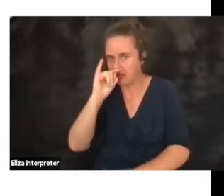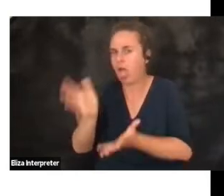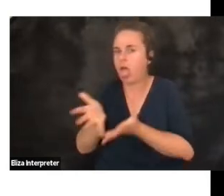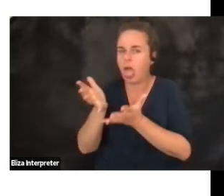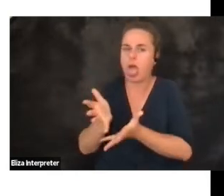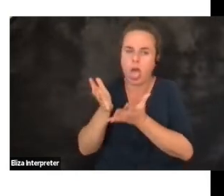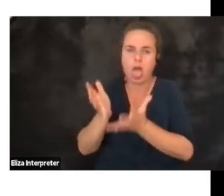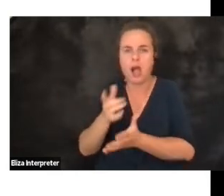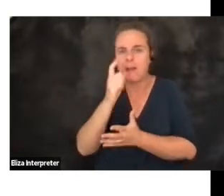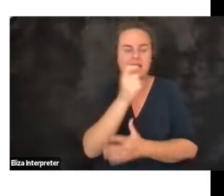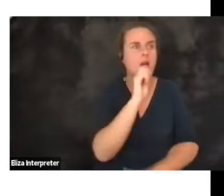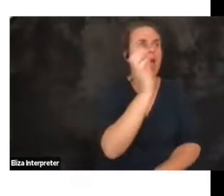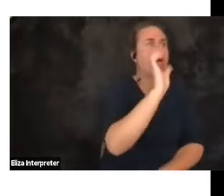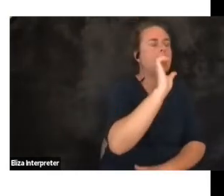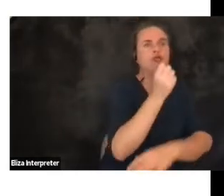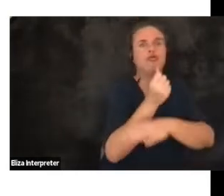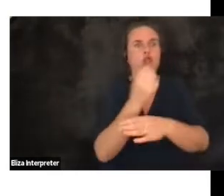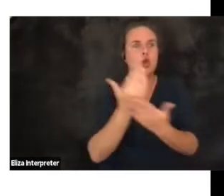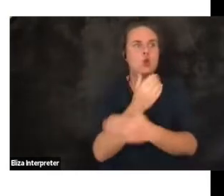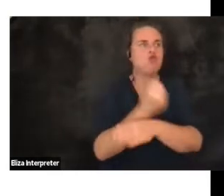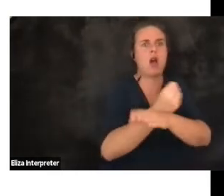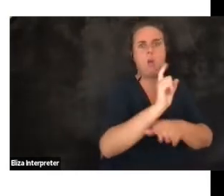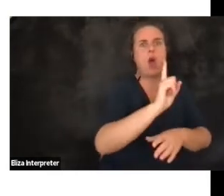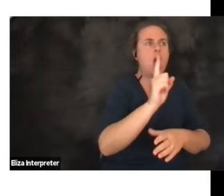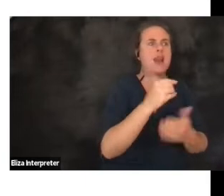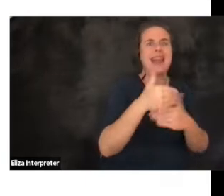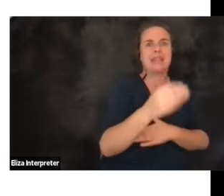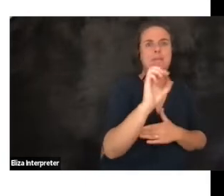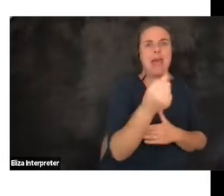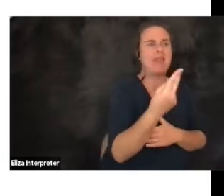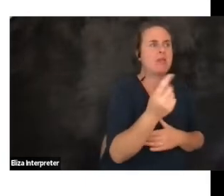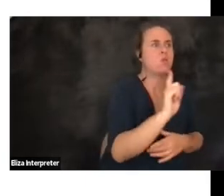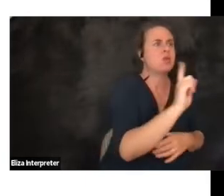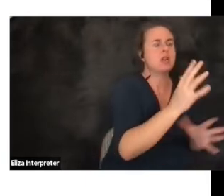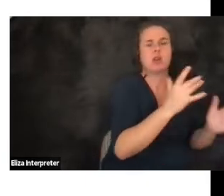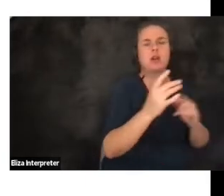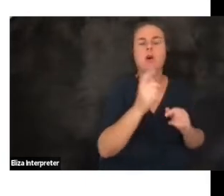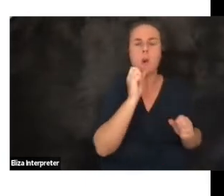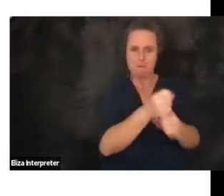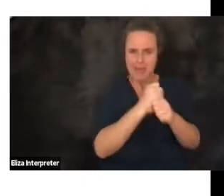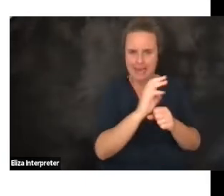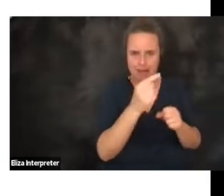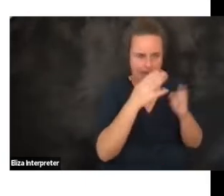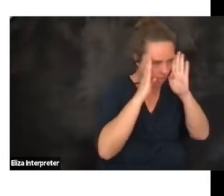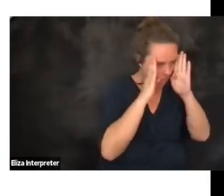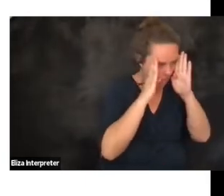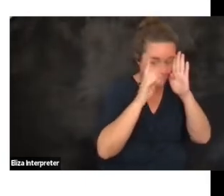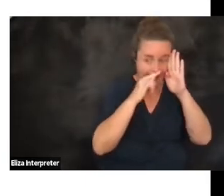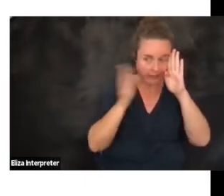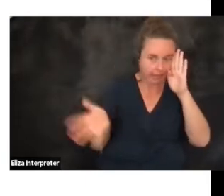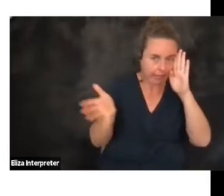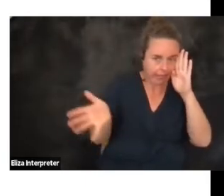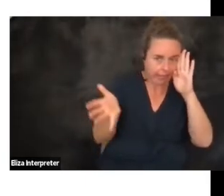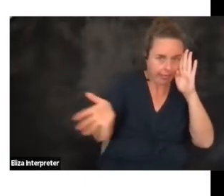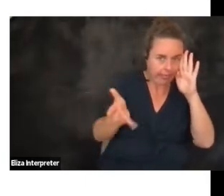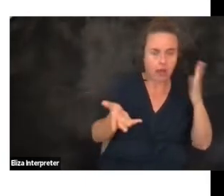drug seeking, in part because there is making of meth occurring, in part